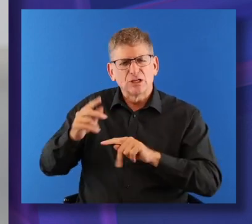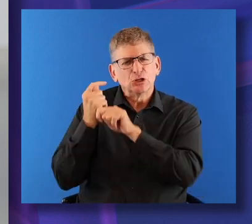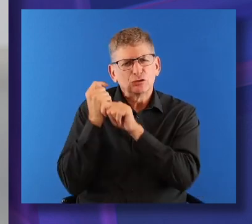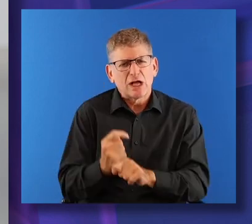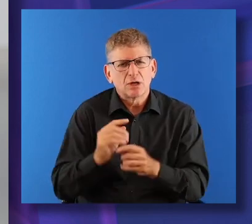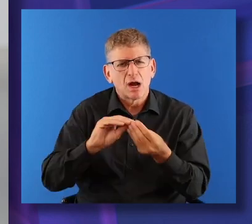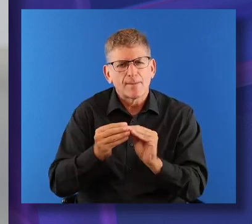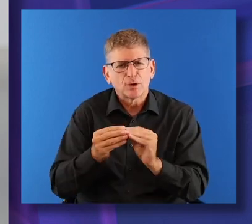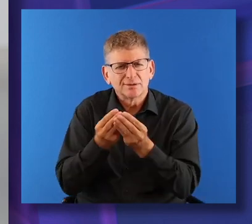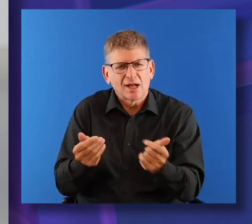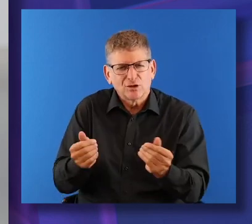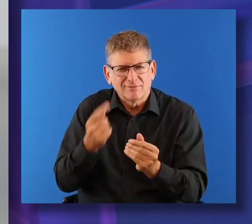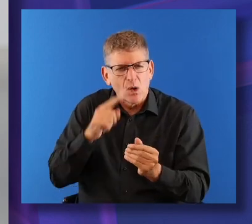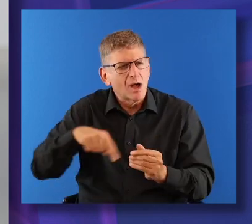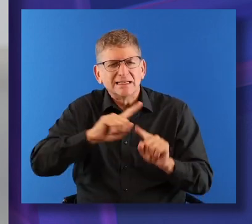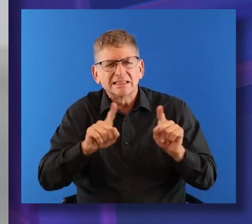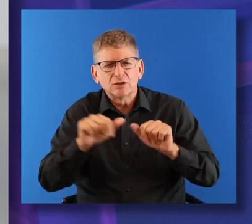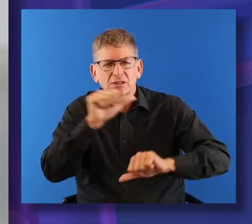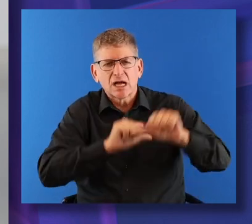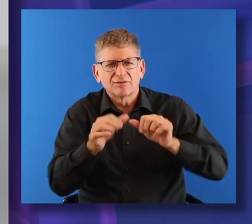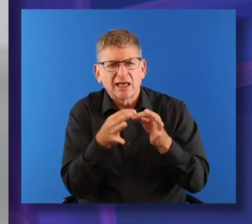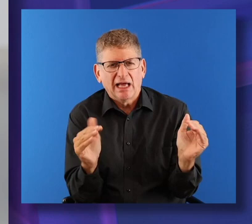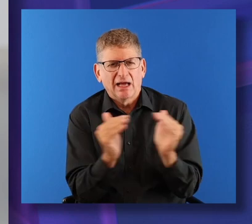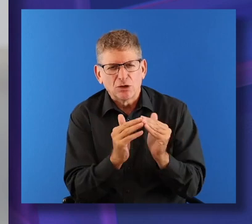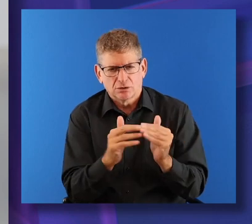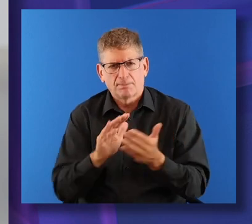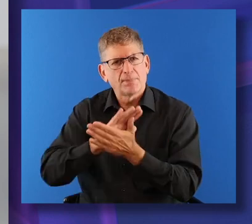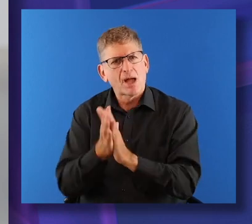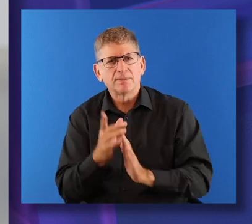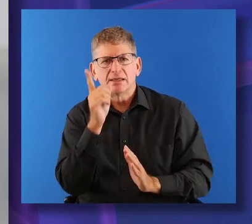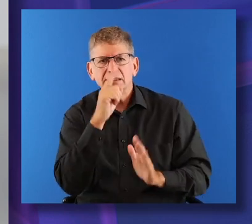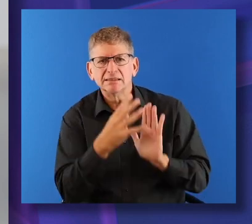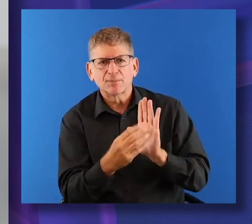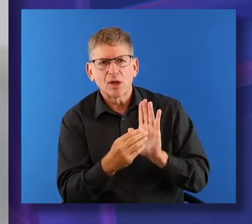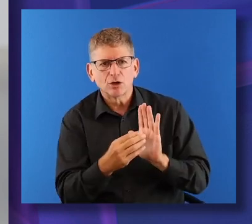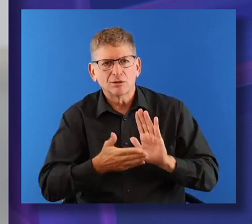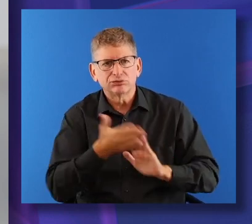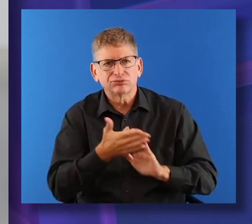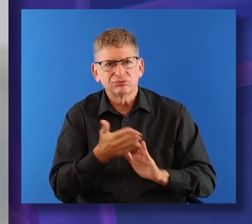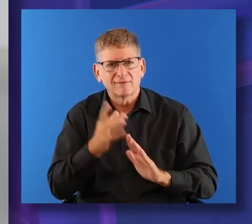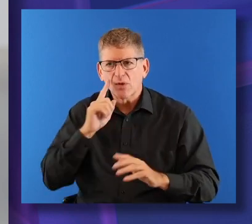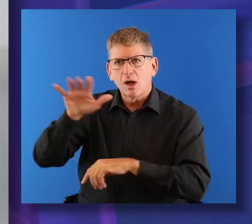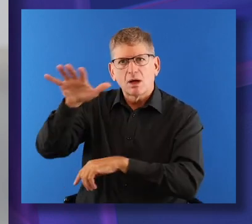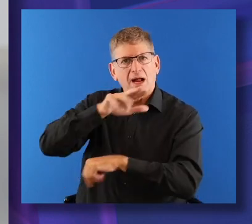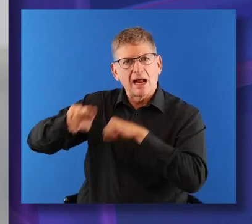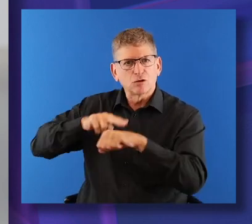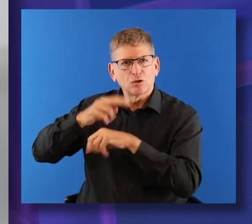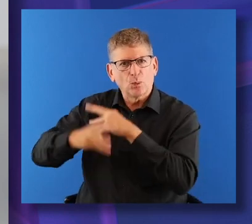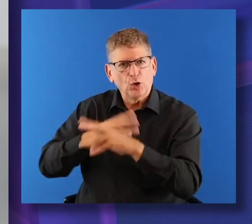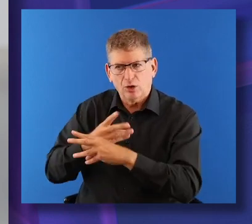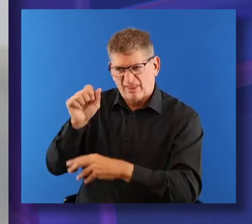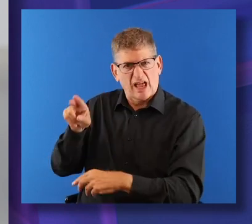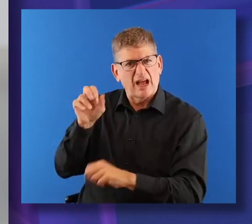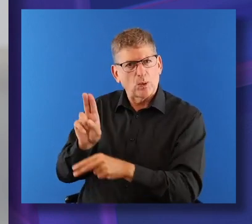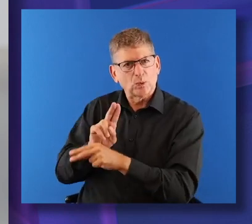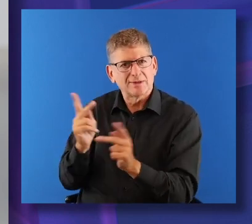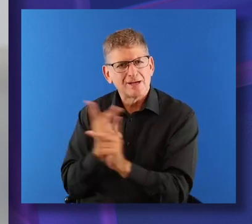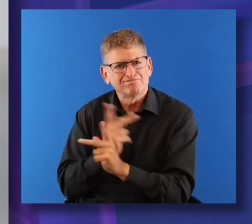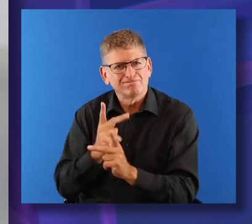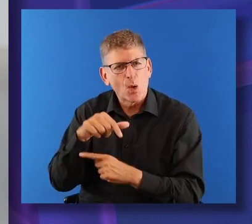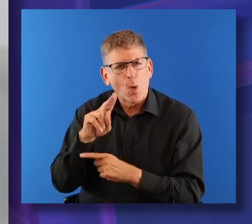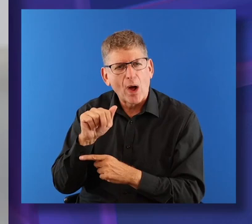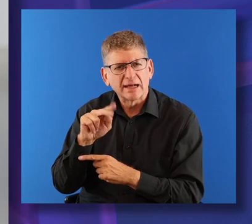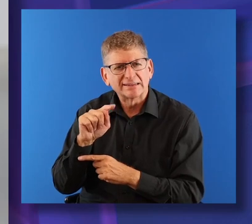in applications such as forecasting the weather, modeling the collision of galaxies, optimizing the design of fusion reactors,